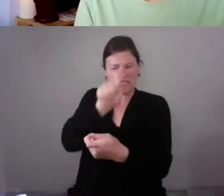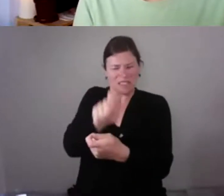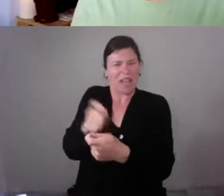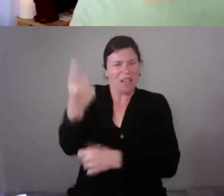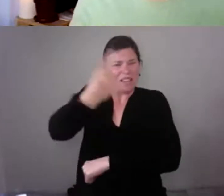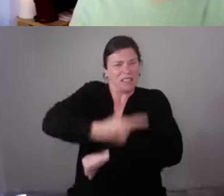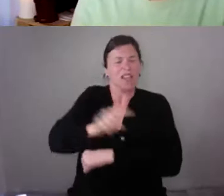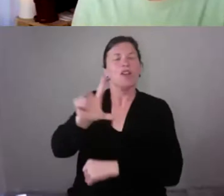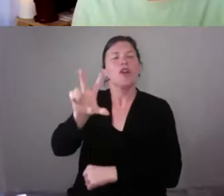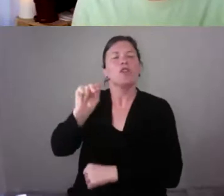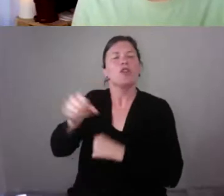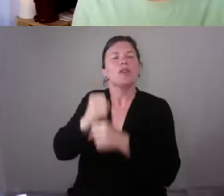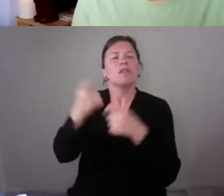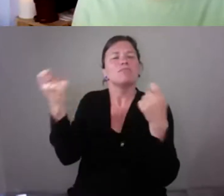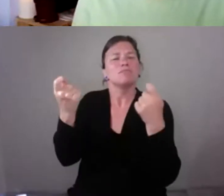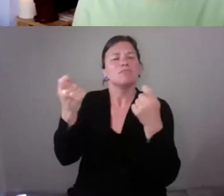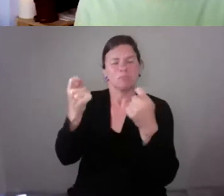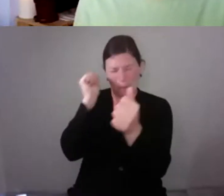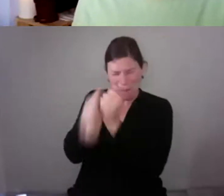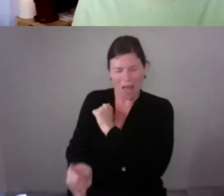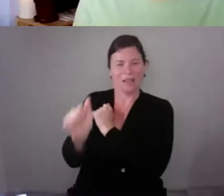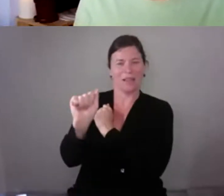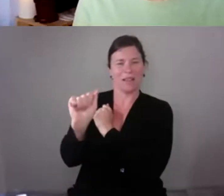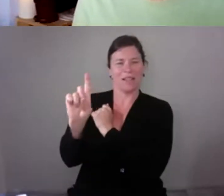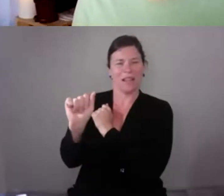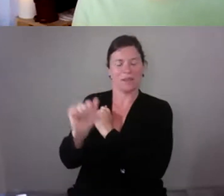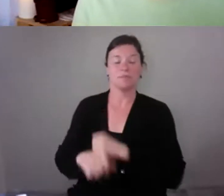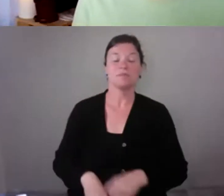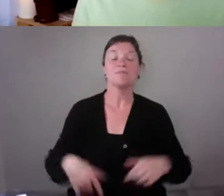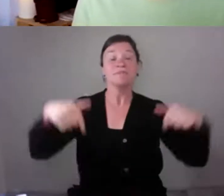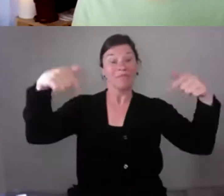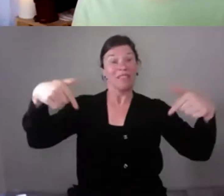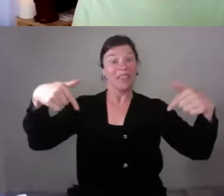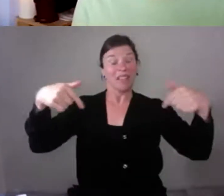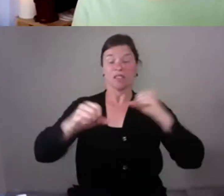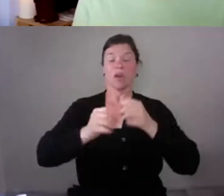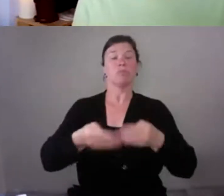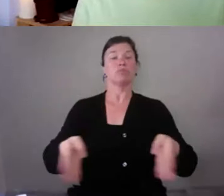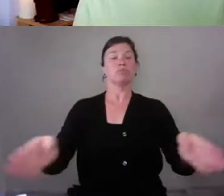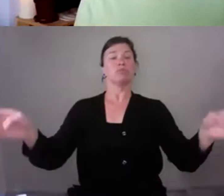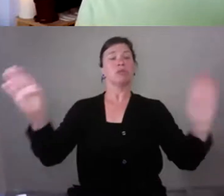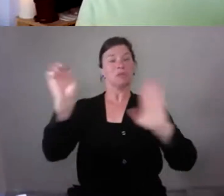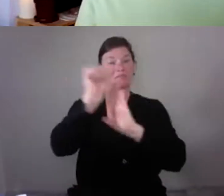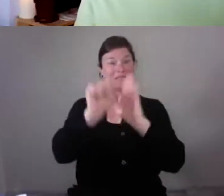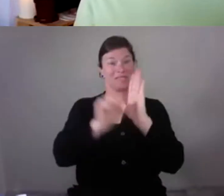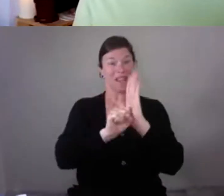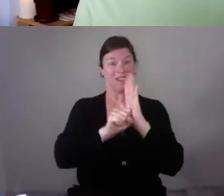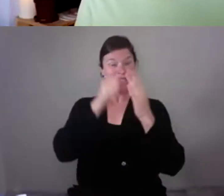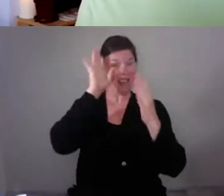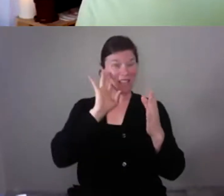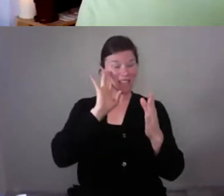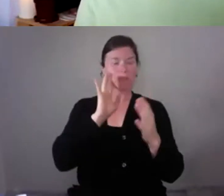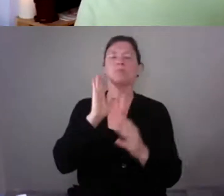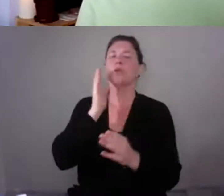Americans for Disabilities Act. We're broadcasting statewide via Facebook. And again, we'll try to get a YouTube link